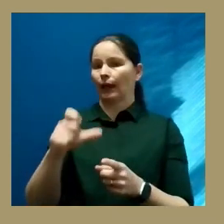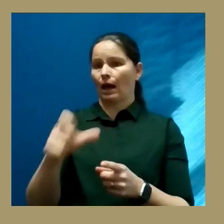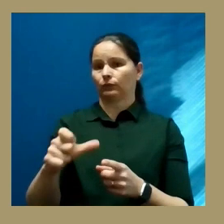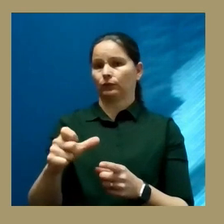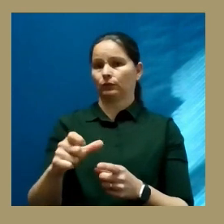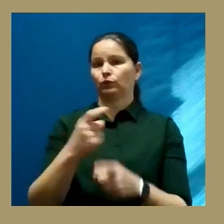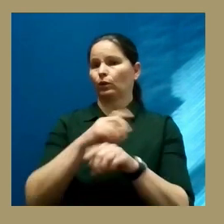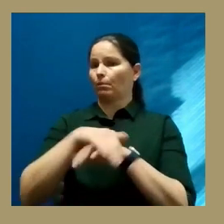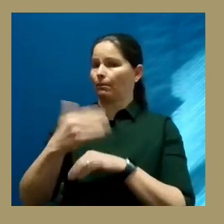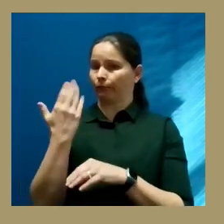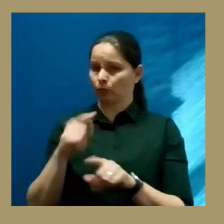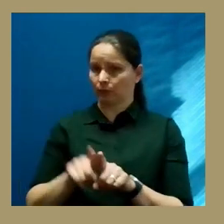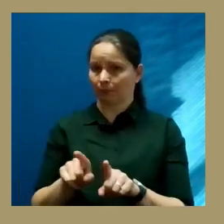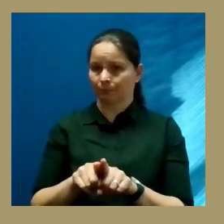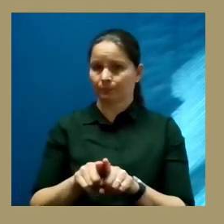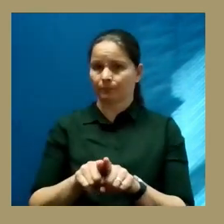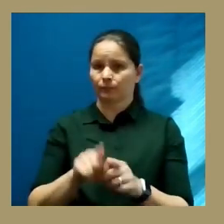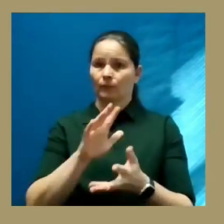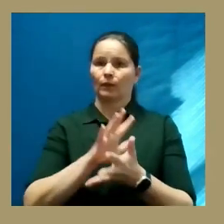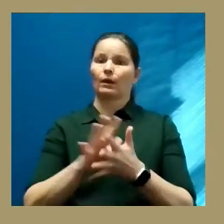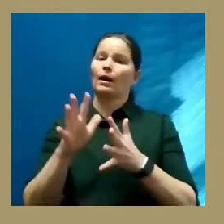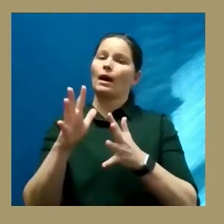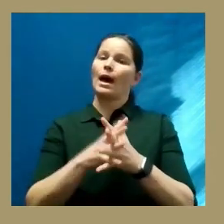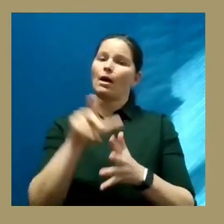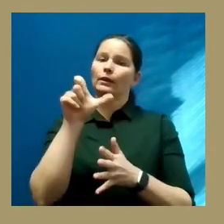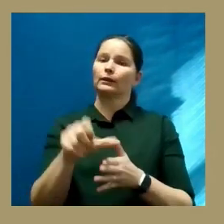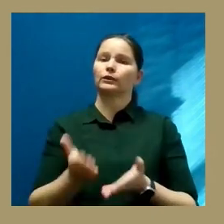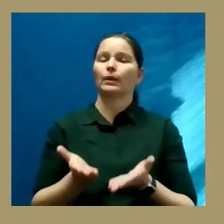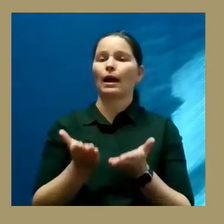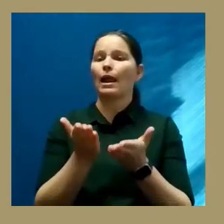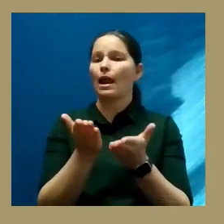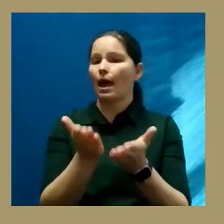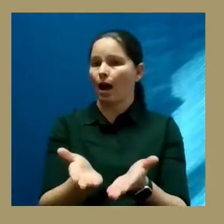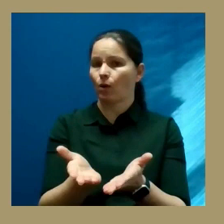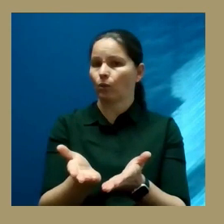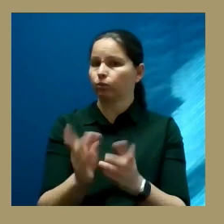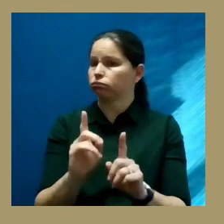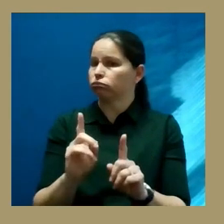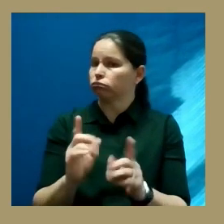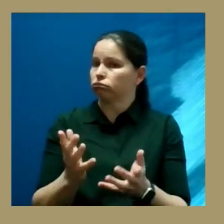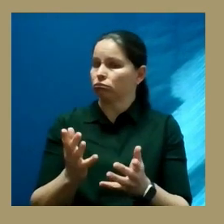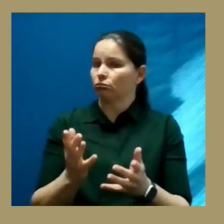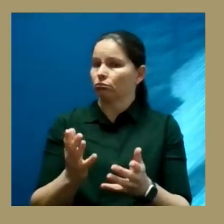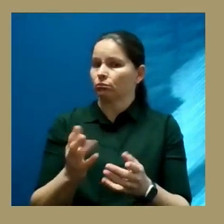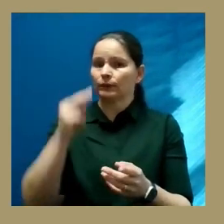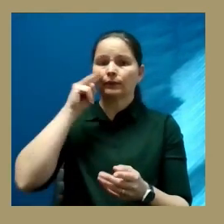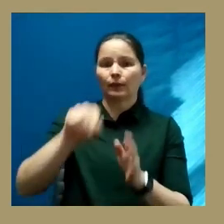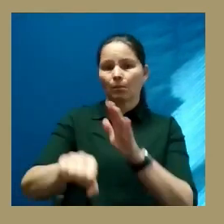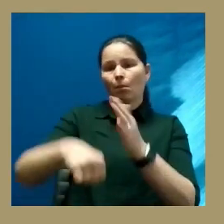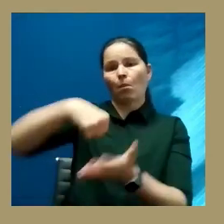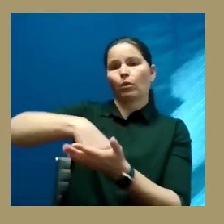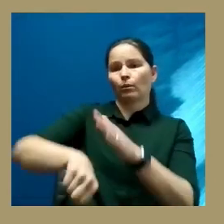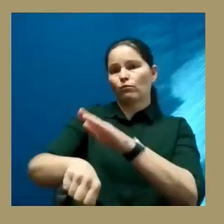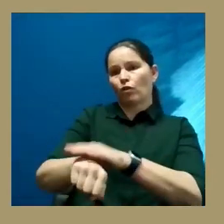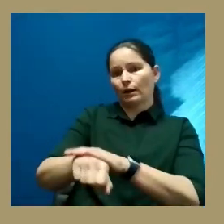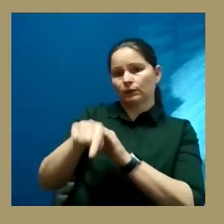previously. How customers will know that is that they will see the person icon in the bottom right hand of the screen and it will